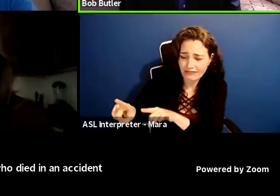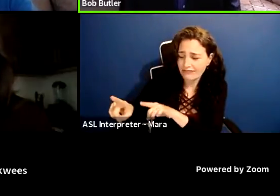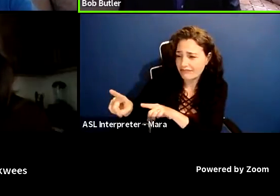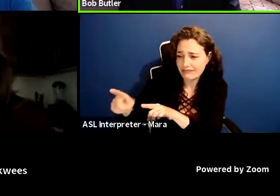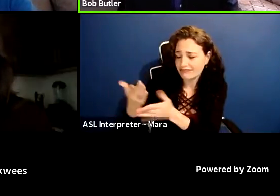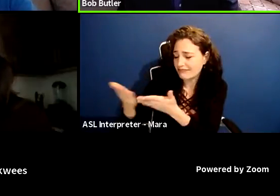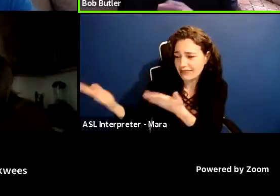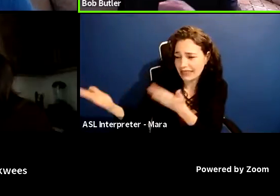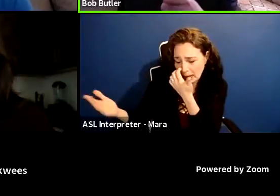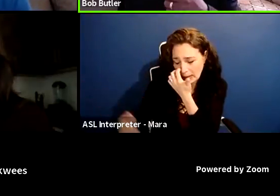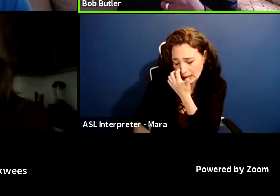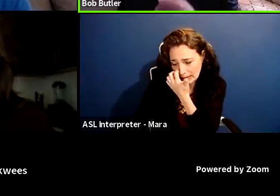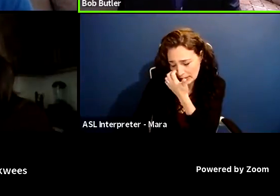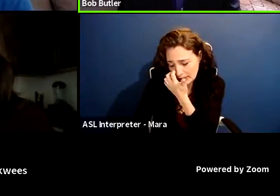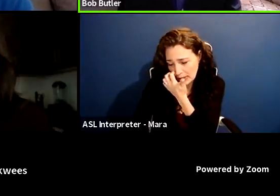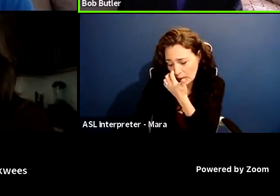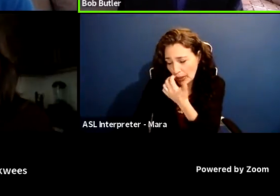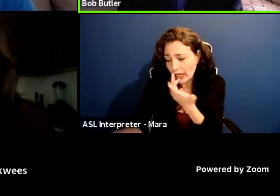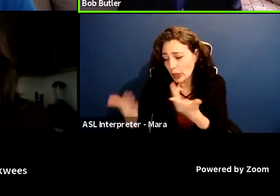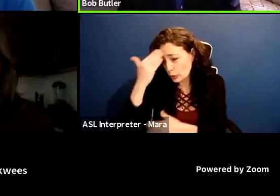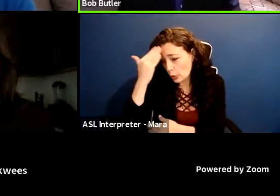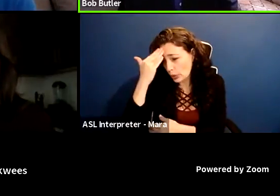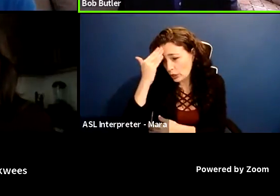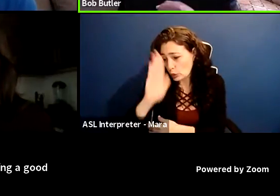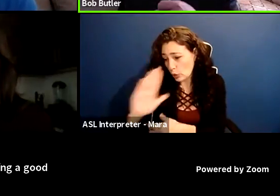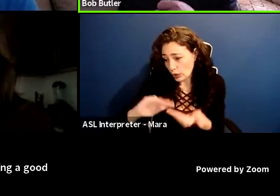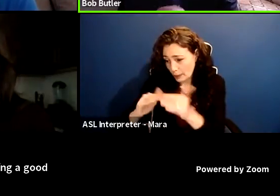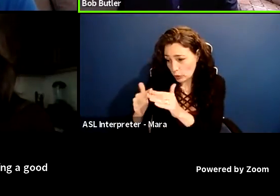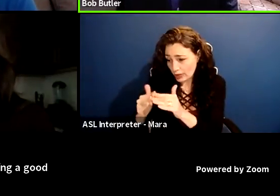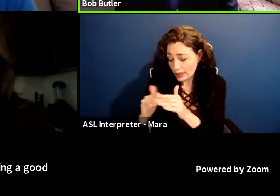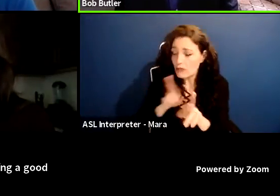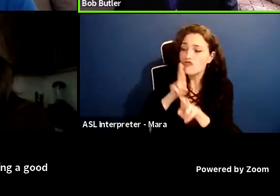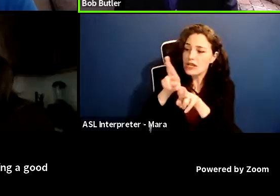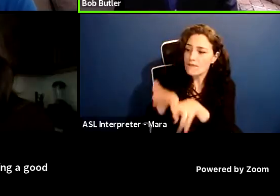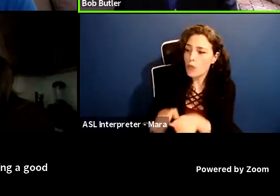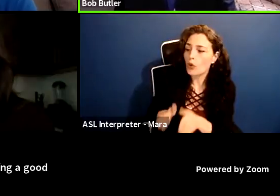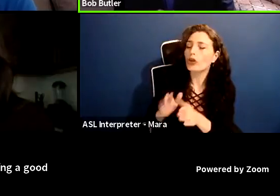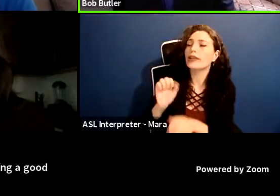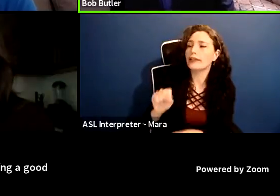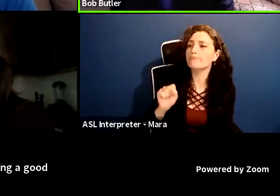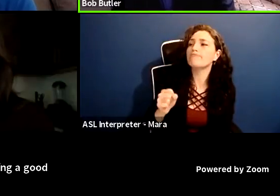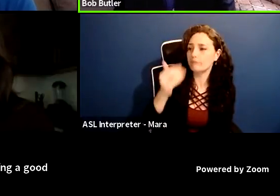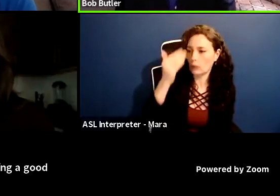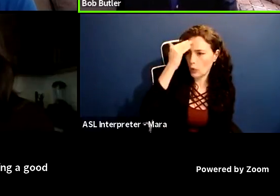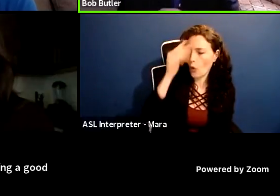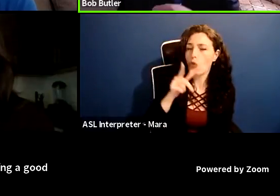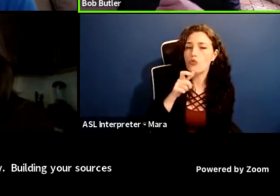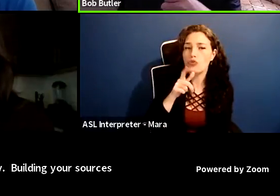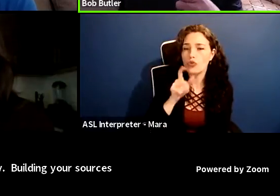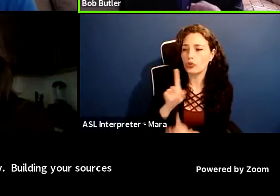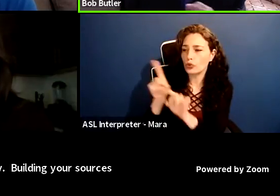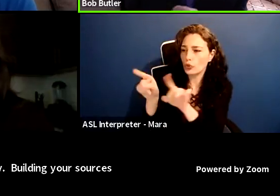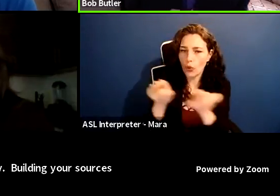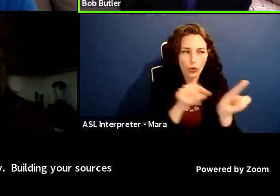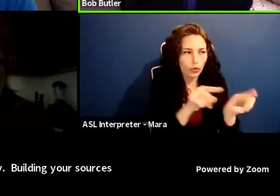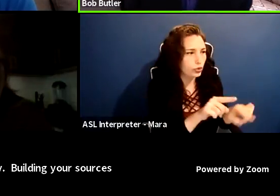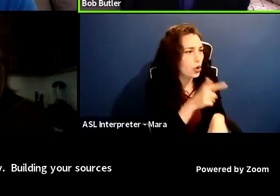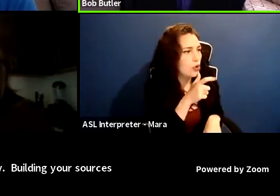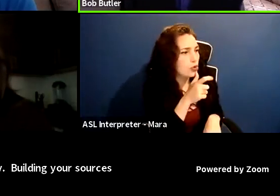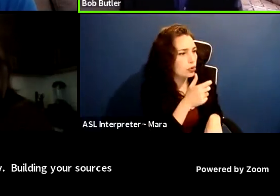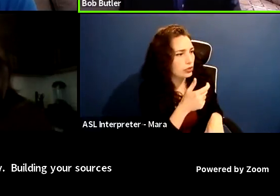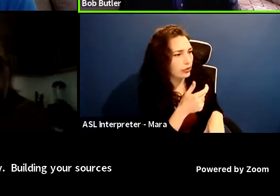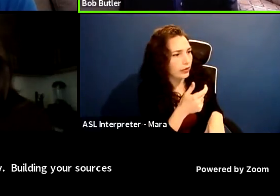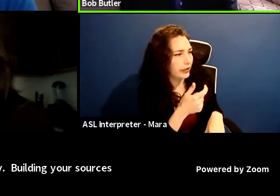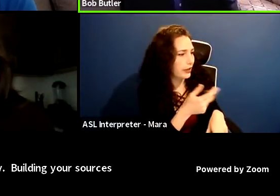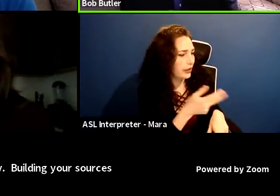your community, building your sources, knowing who to go to at City Hall, who to go to at the police